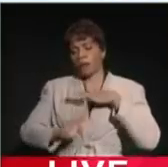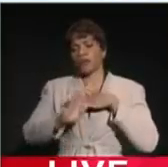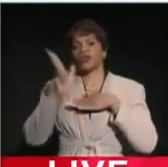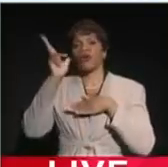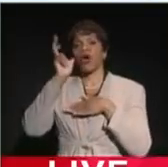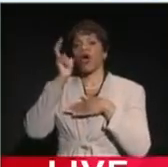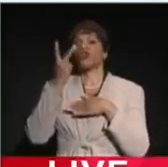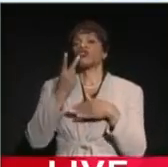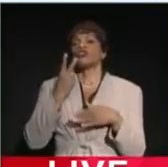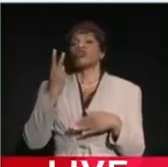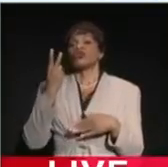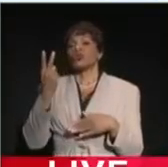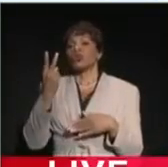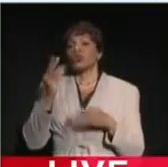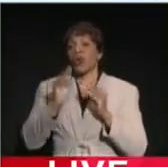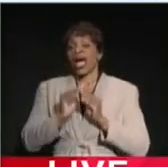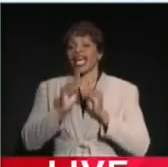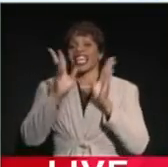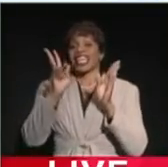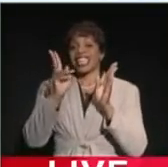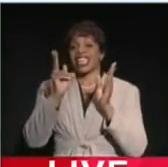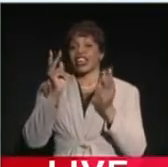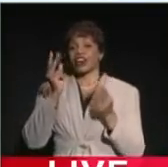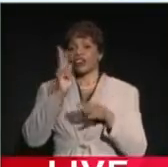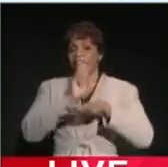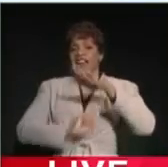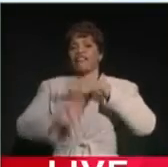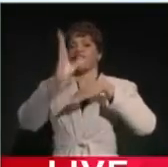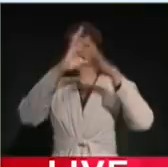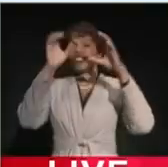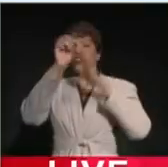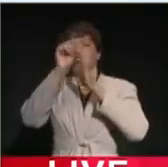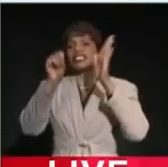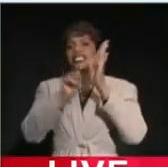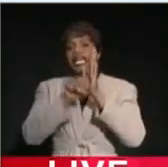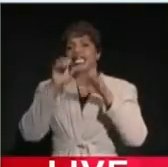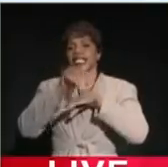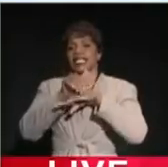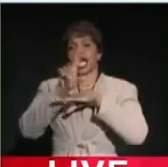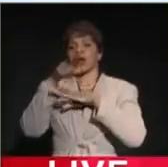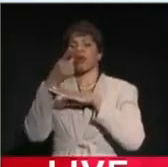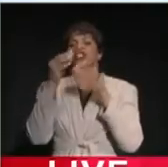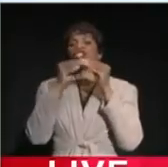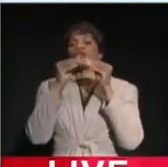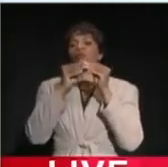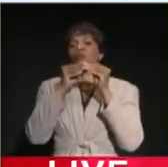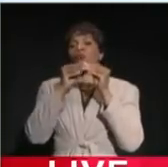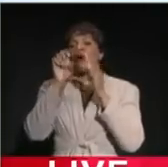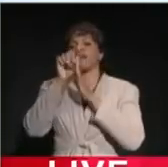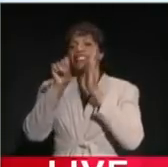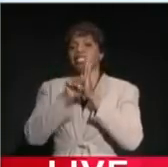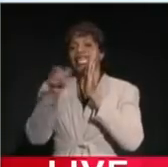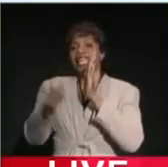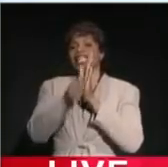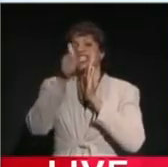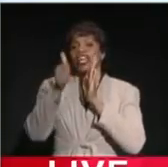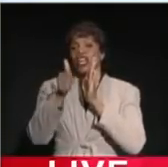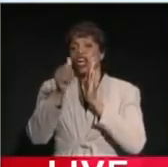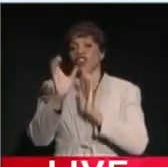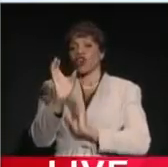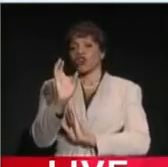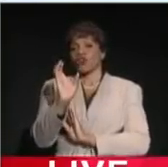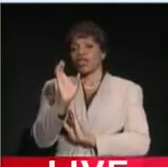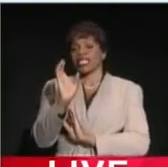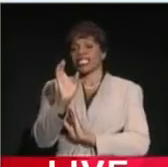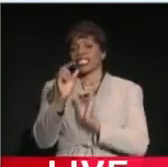very clear visions for our state tonight. One is more of the same. In essence, another Chris Christie term, where the